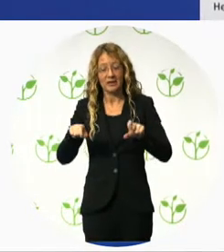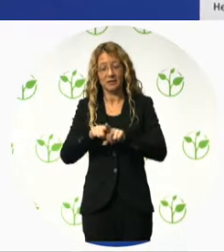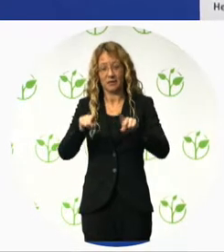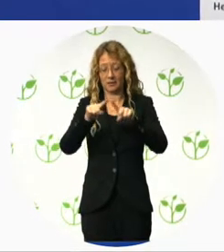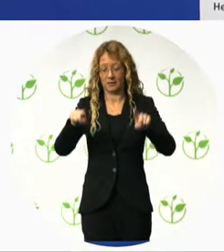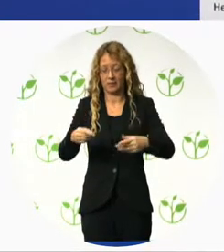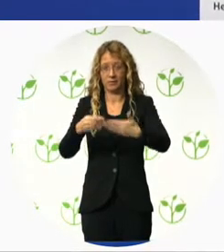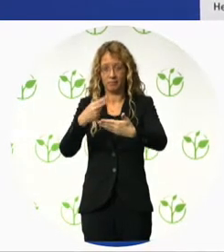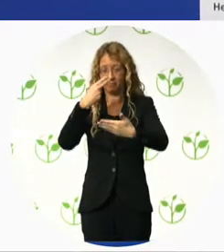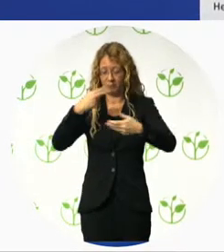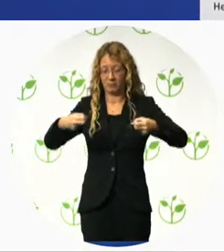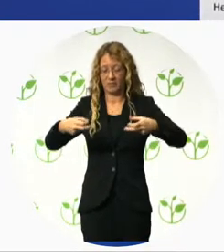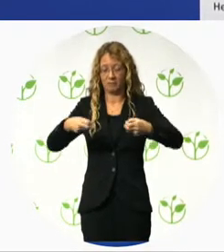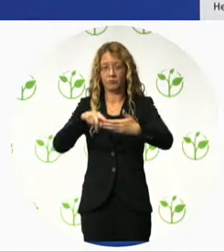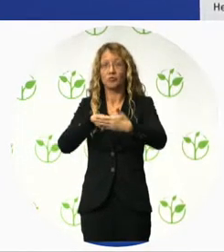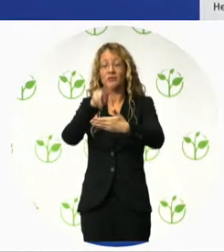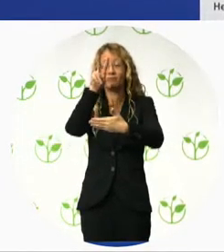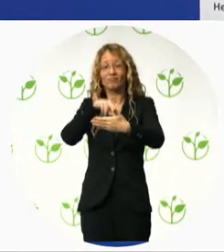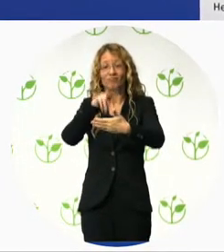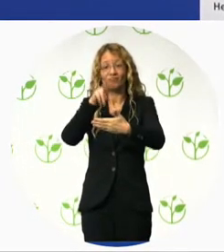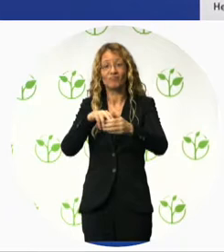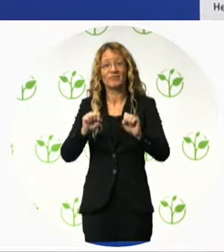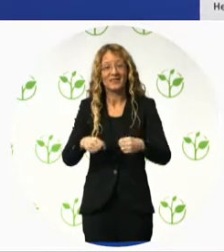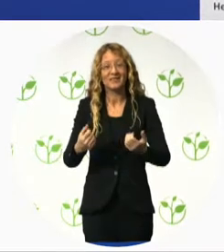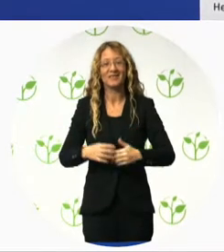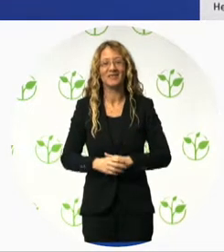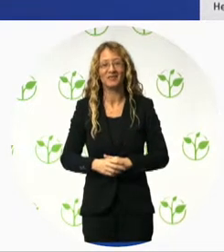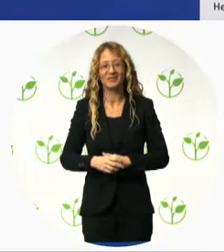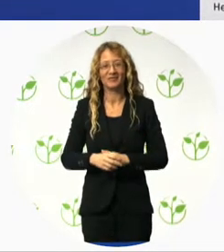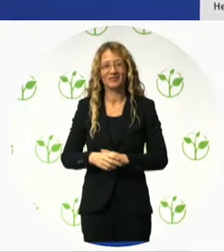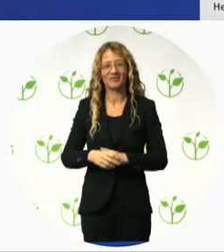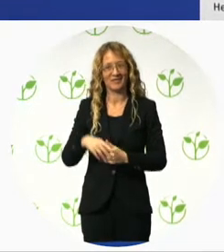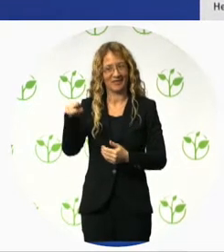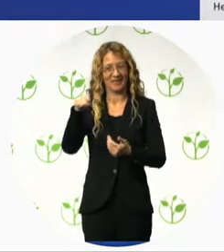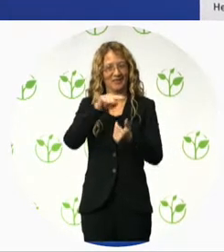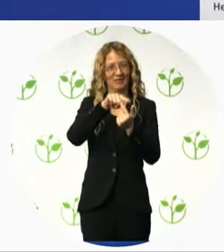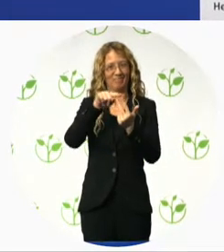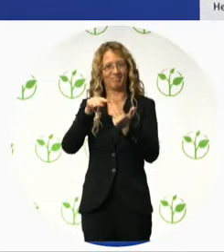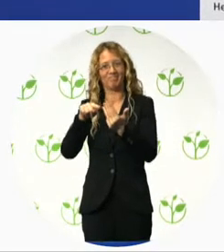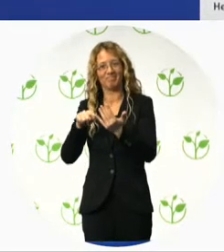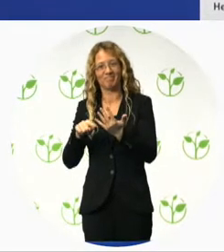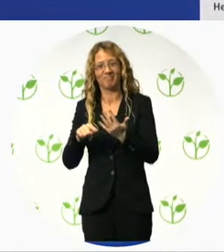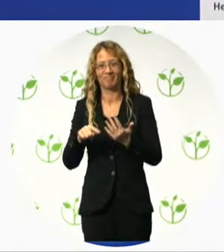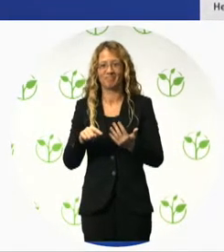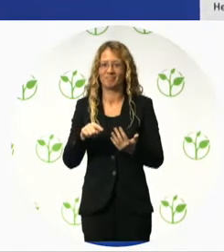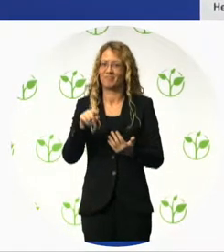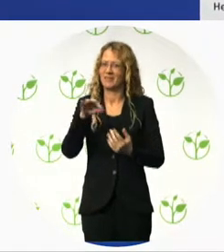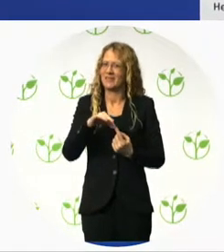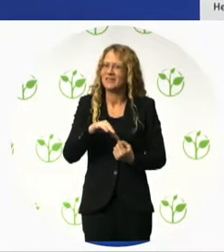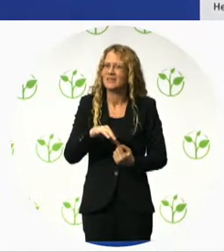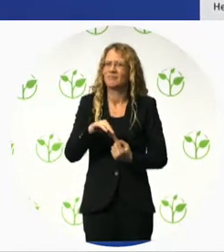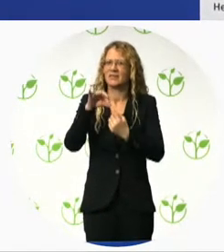Four of the most innovative things that are shown by Cine para Todos are, the first thing is